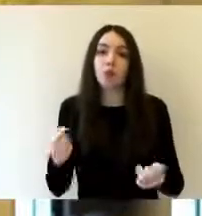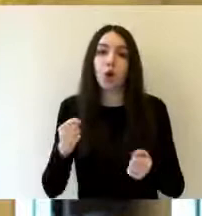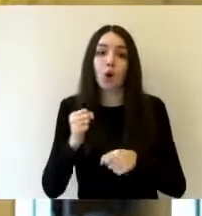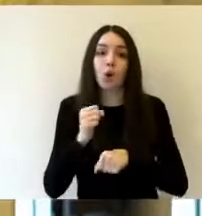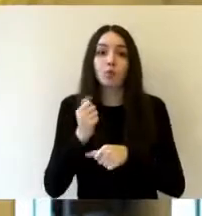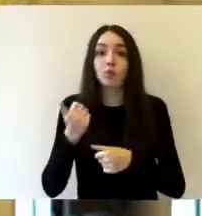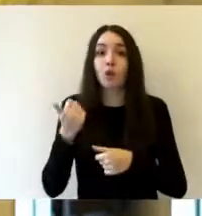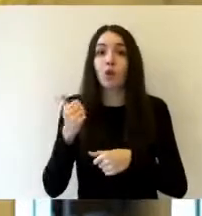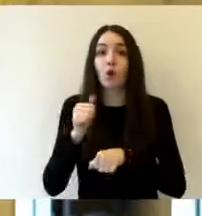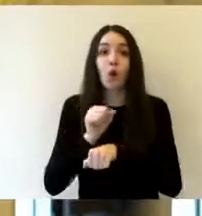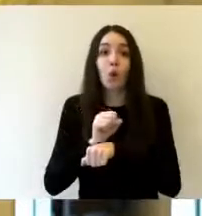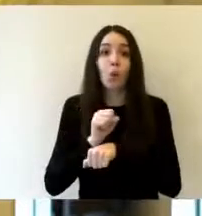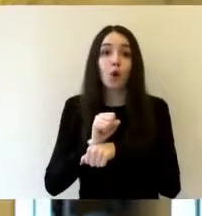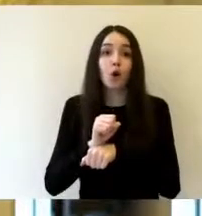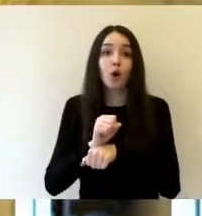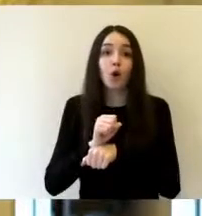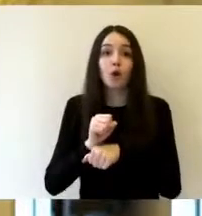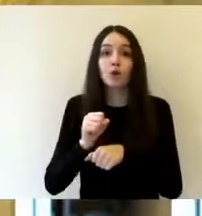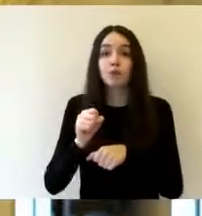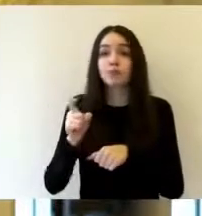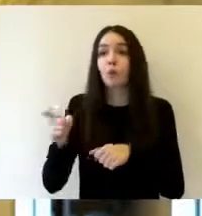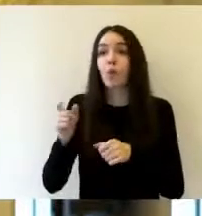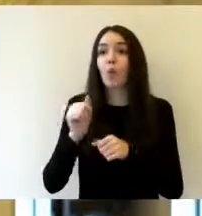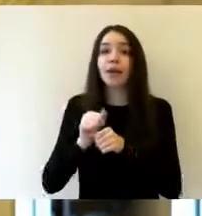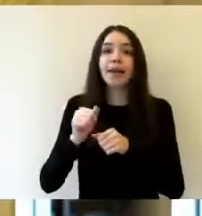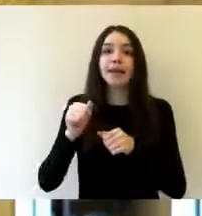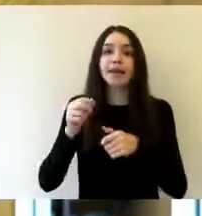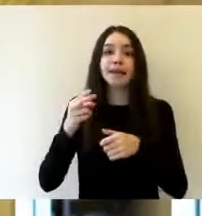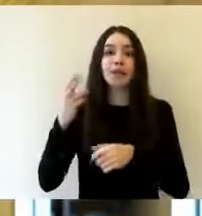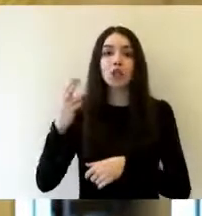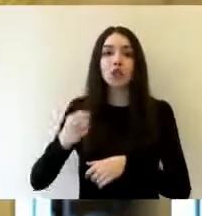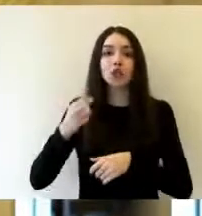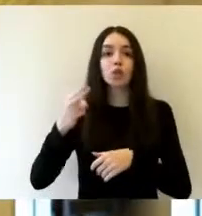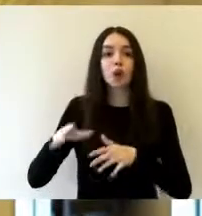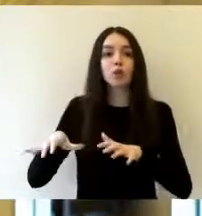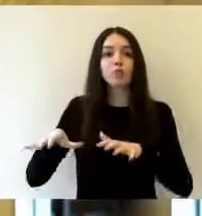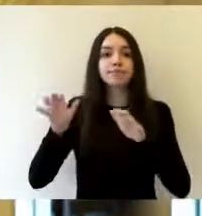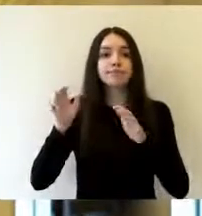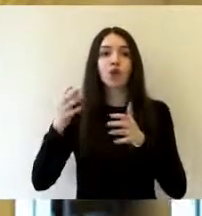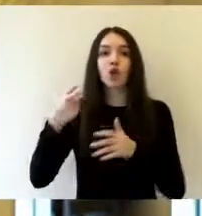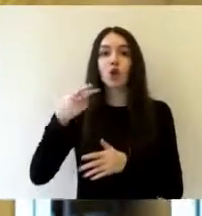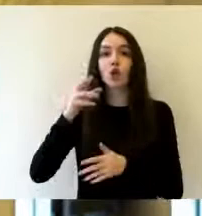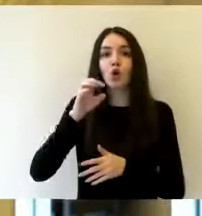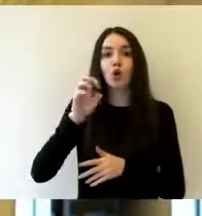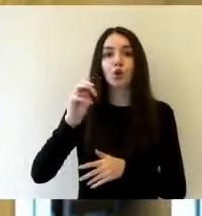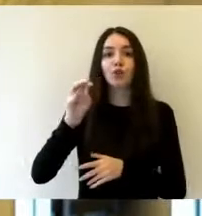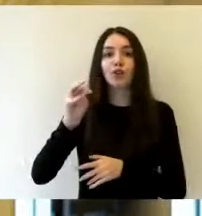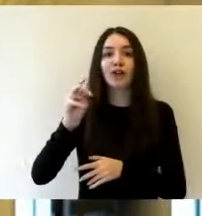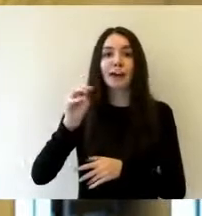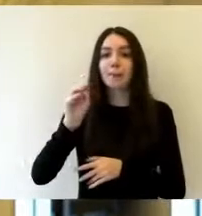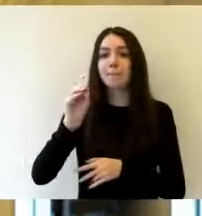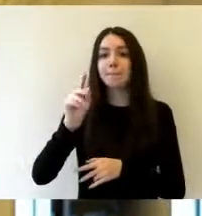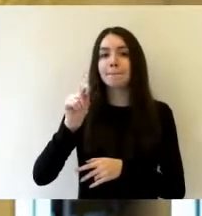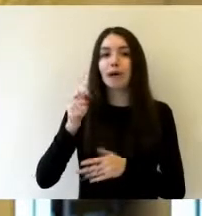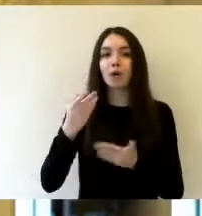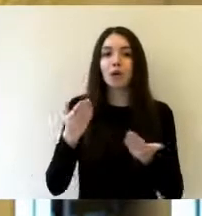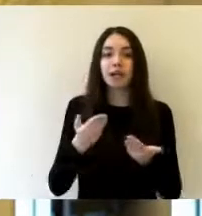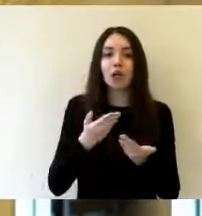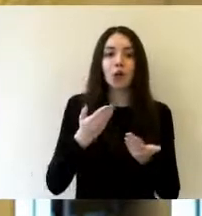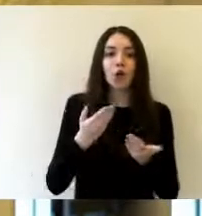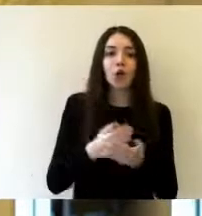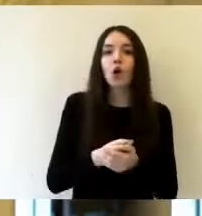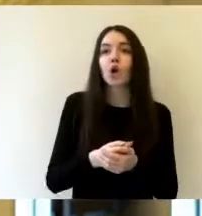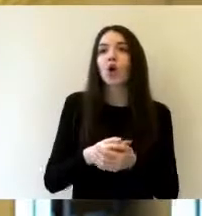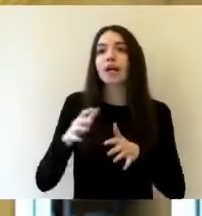in various kind of historic cemeteries. I'm doing some work over in Greenmount, right here around the corner from us. I'm doing work with the Oak Hill Cemetery in